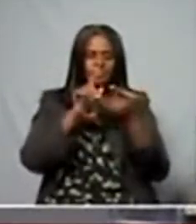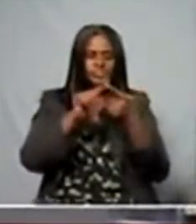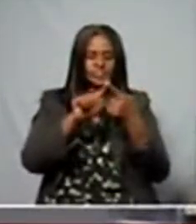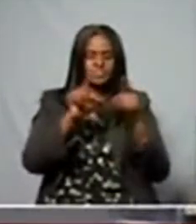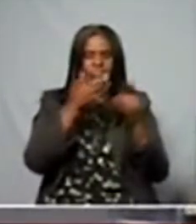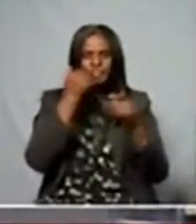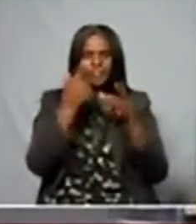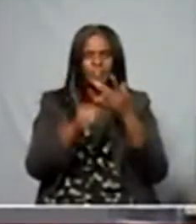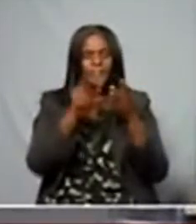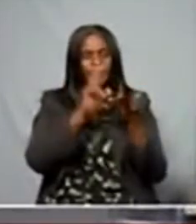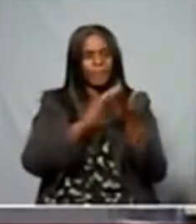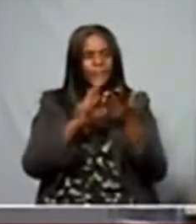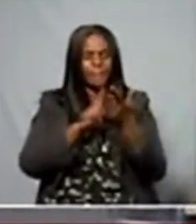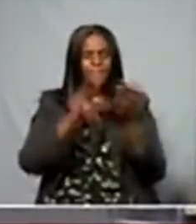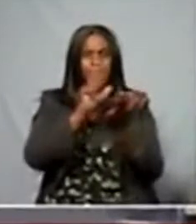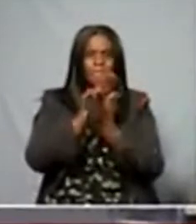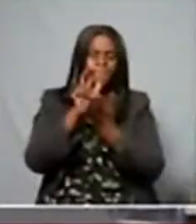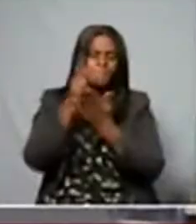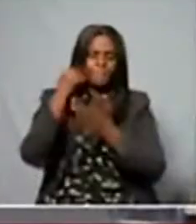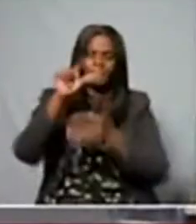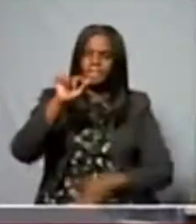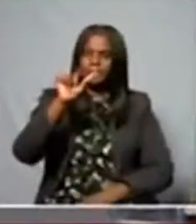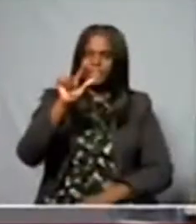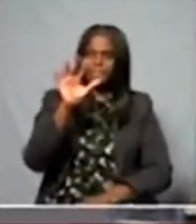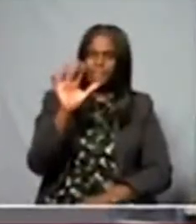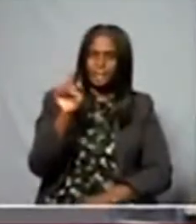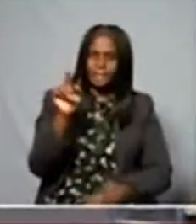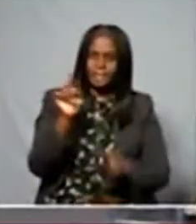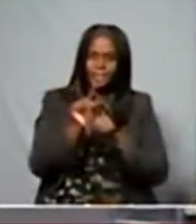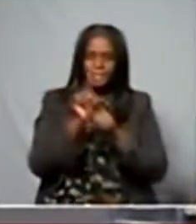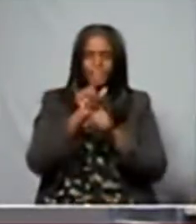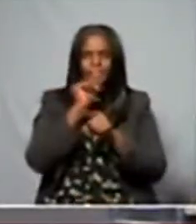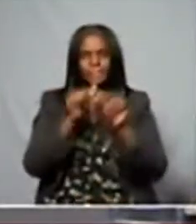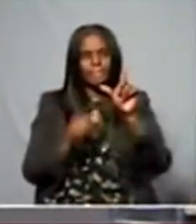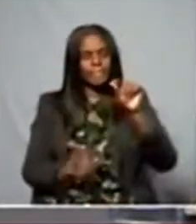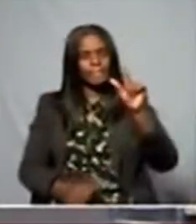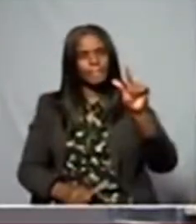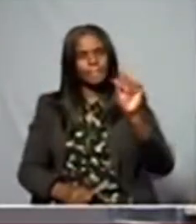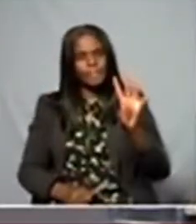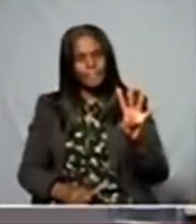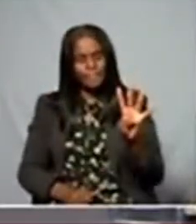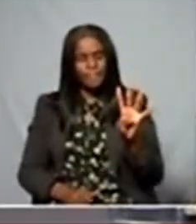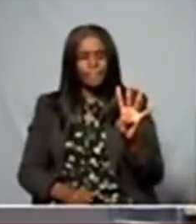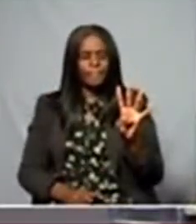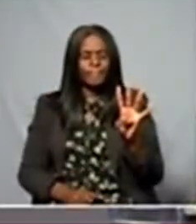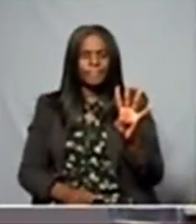supposed to read approved provision for 2025 and not 2024.